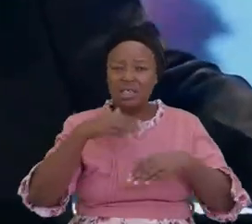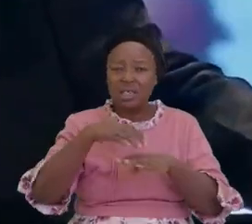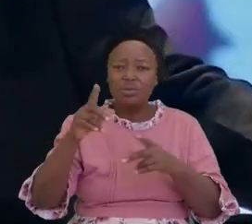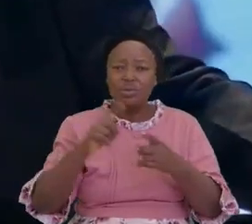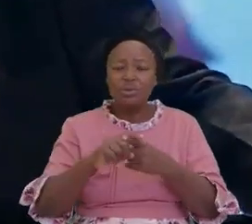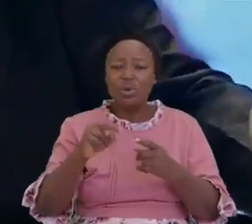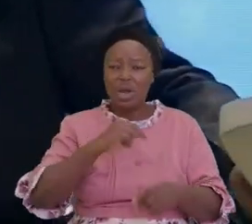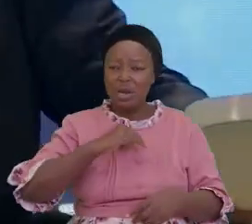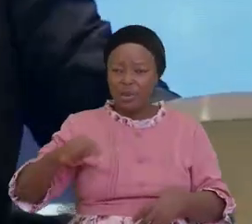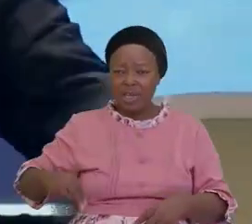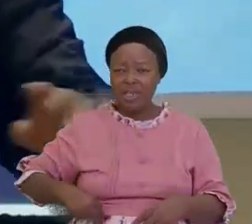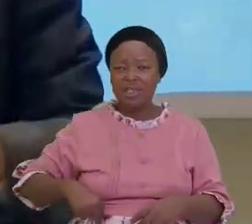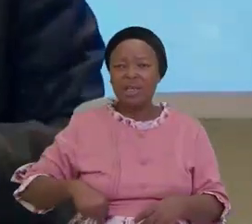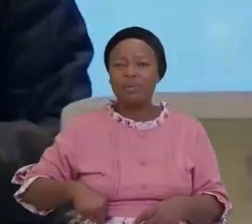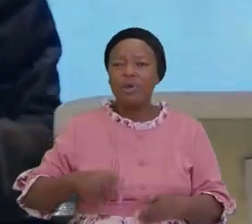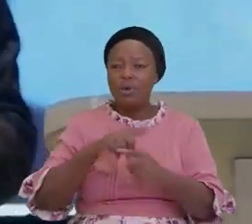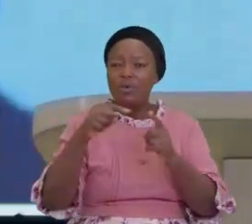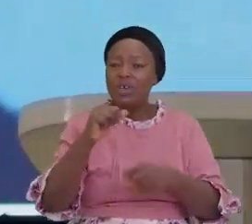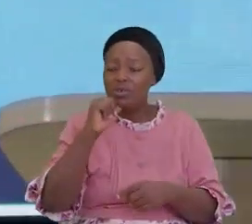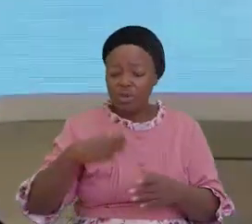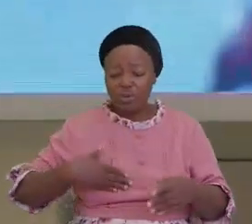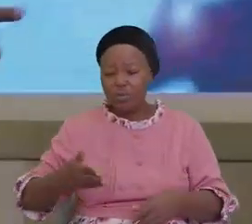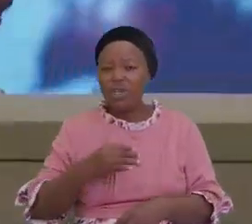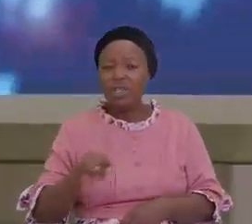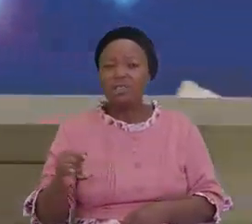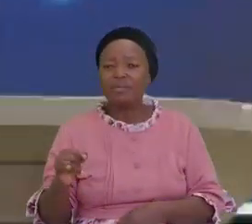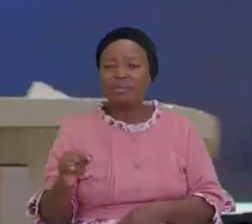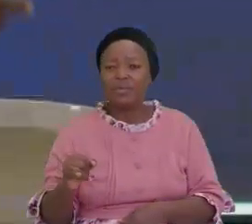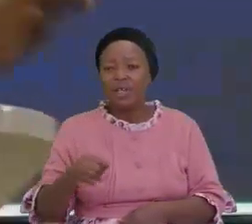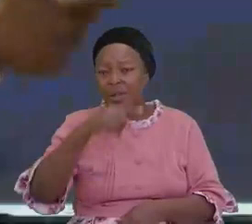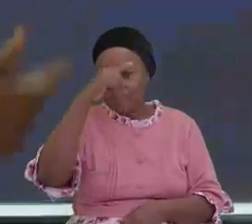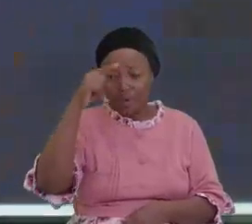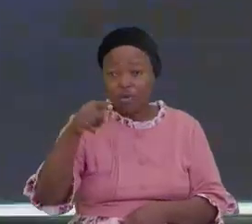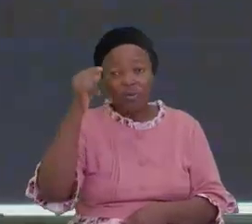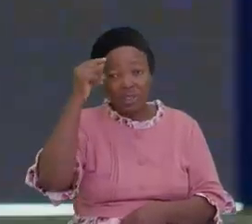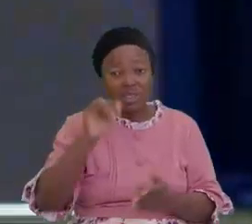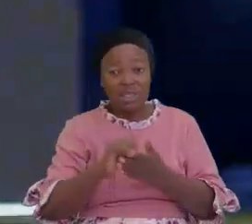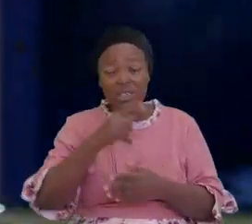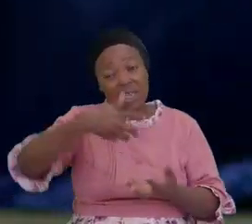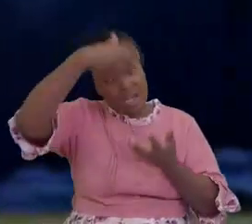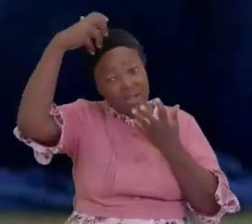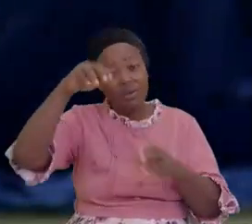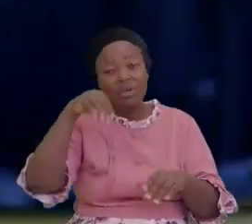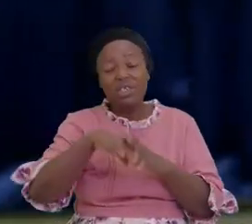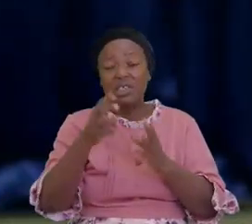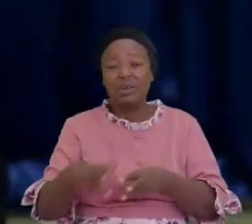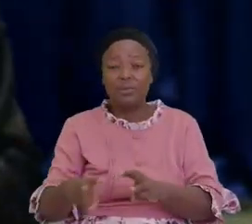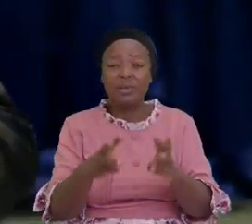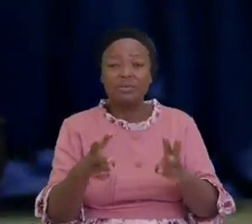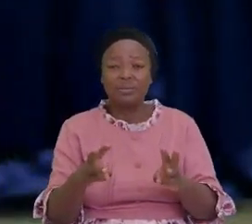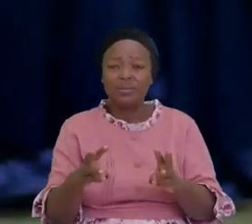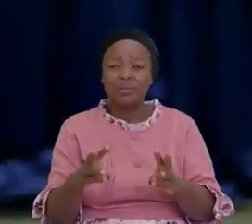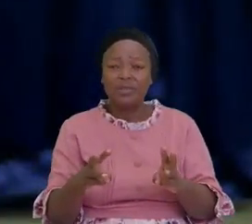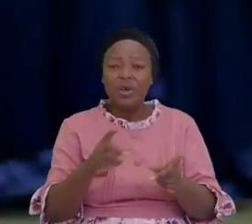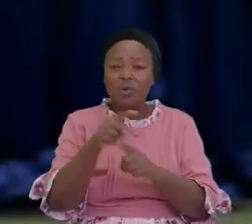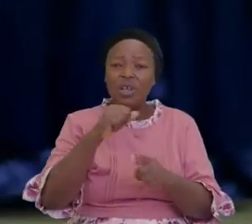Nebuchadnezzar. When you are not willing. Because you think there's a lion in the way. When